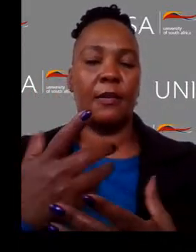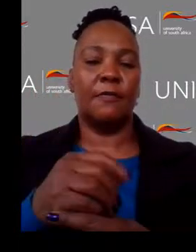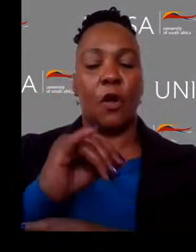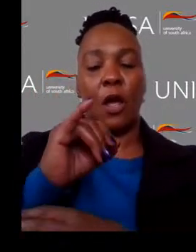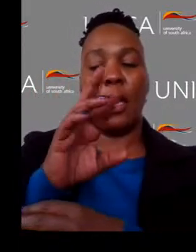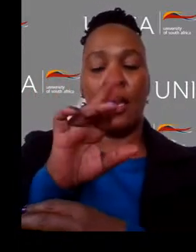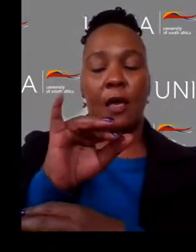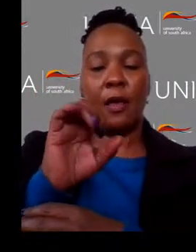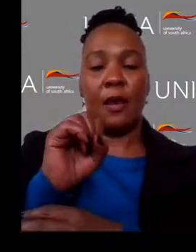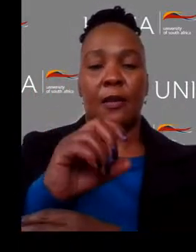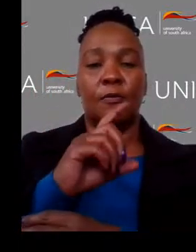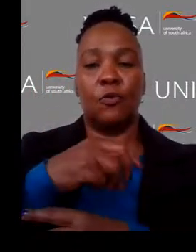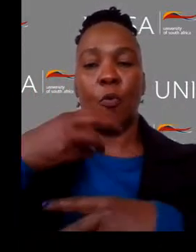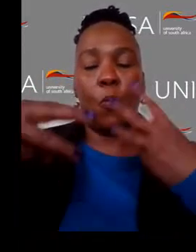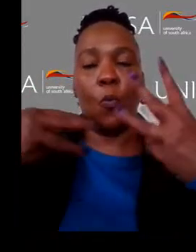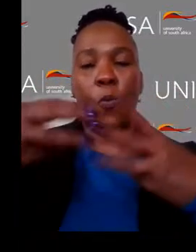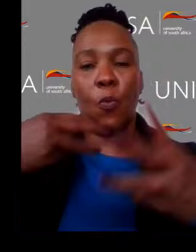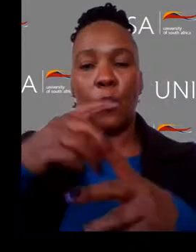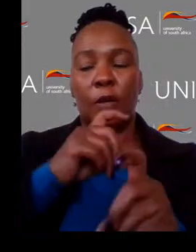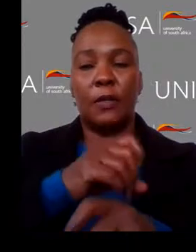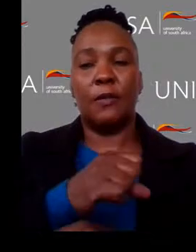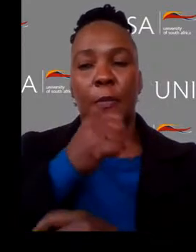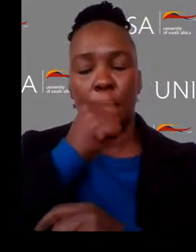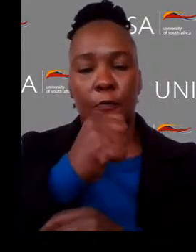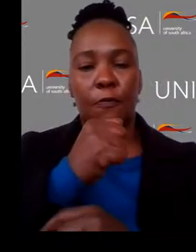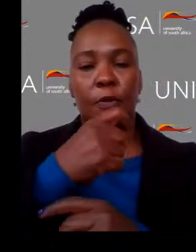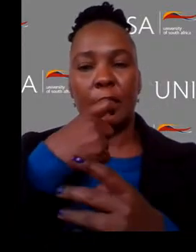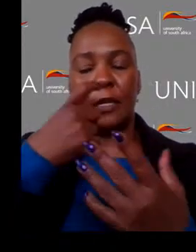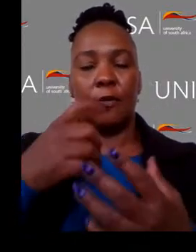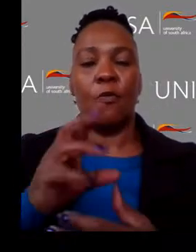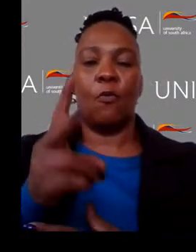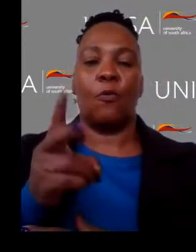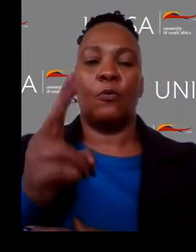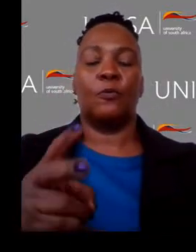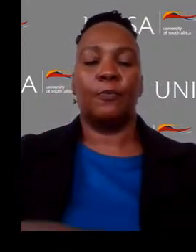need a working camera, microphone, sound as well.